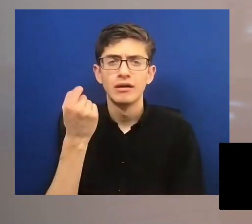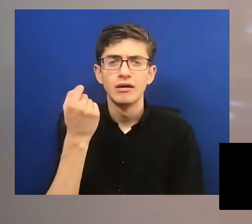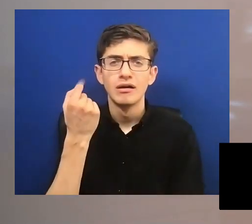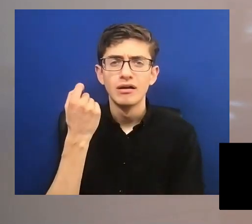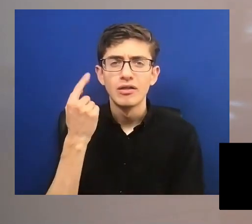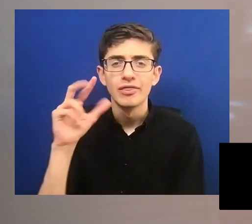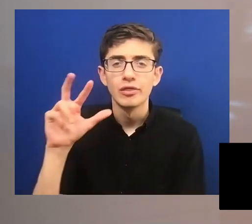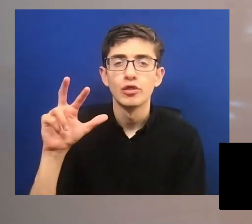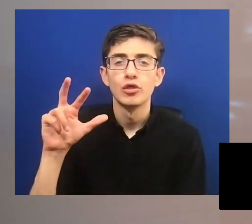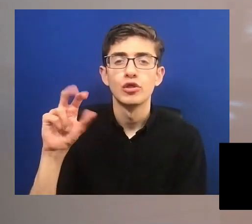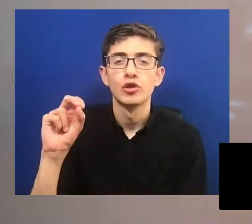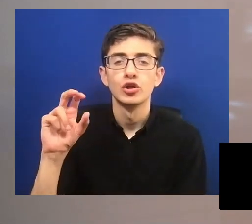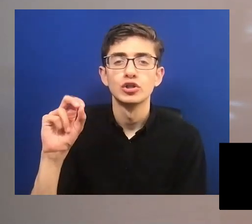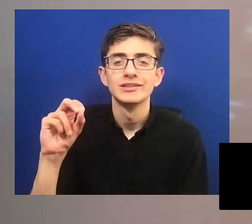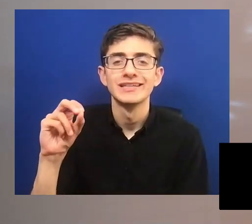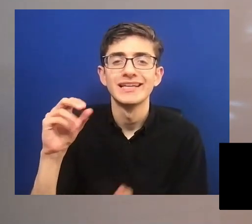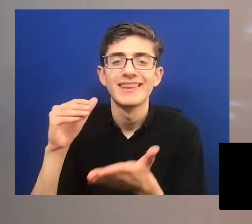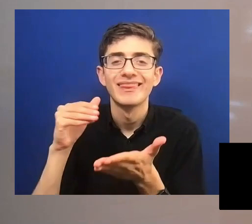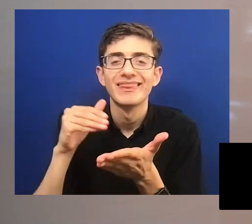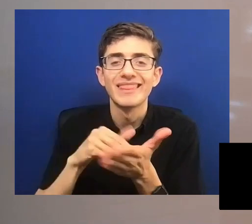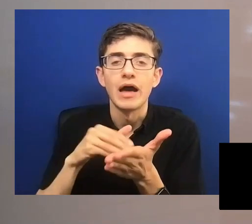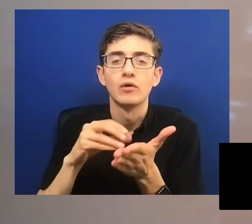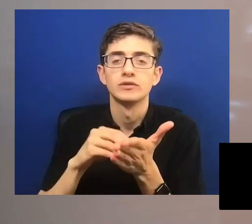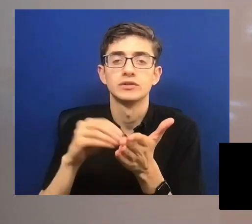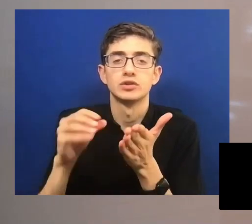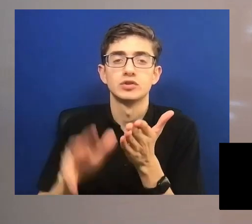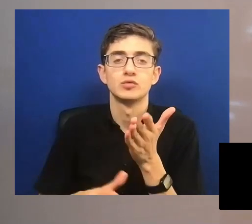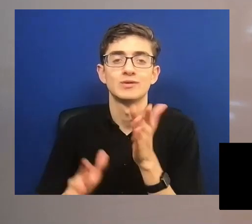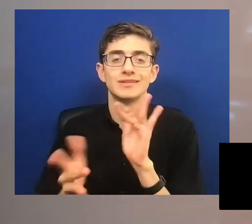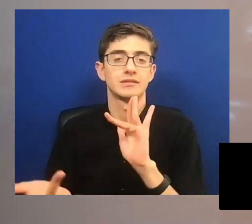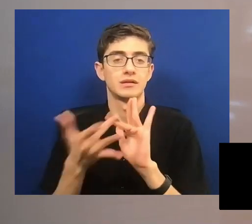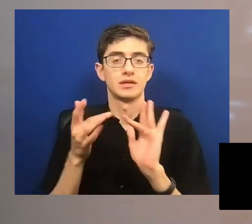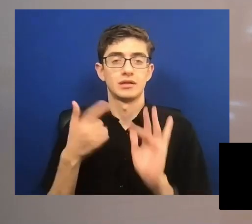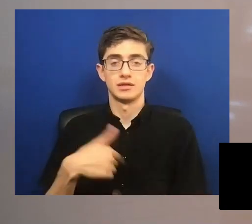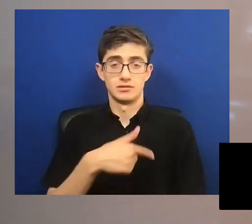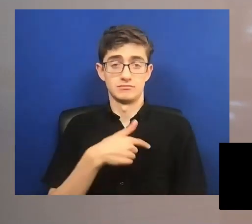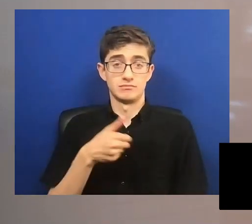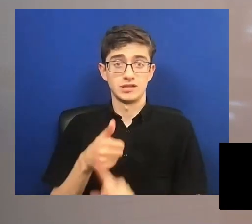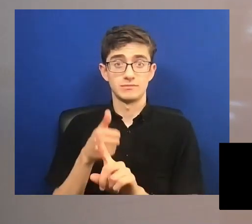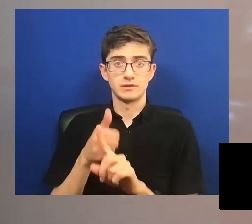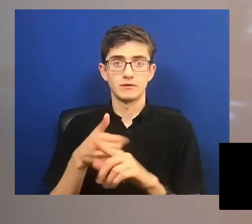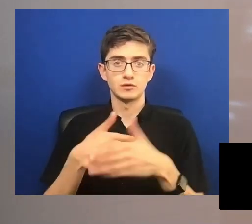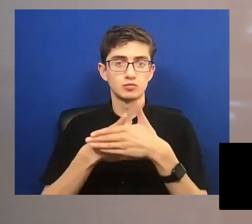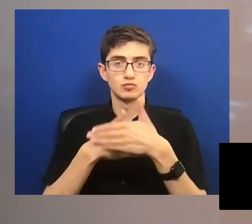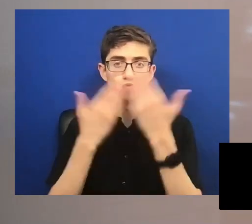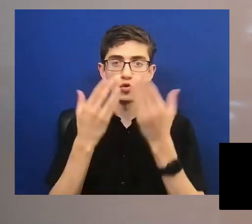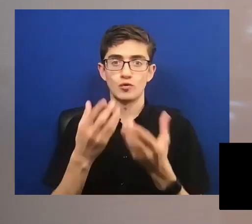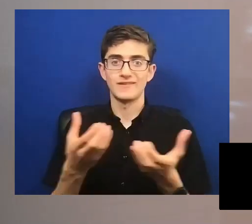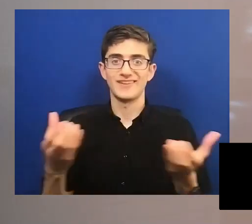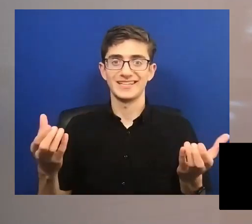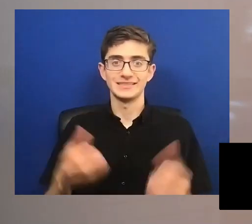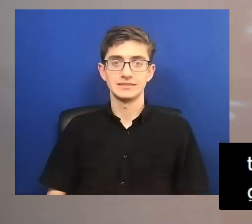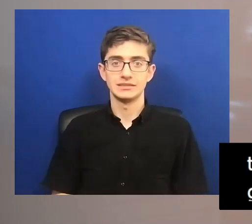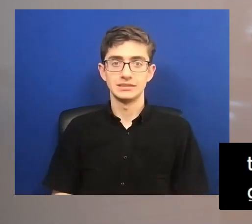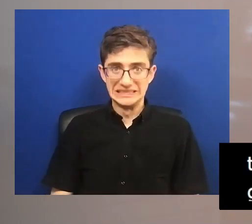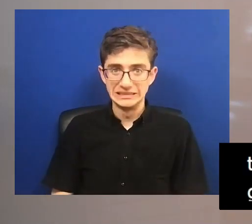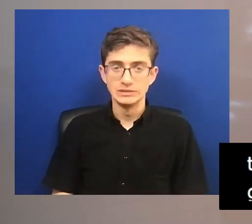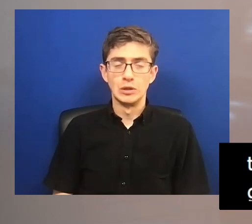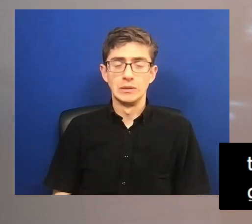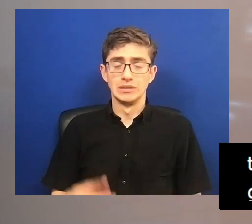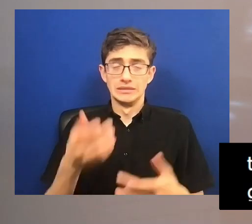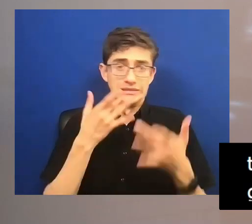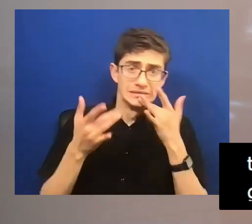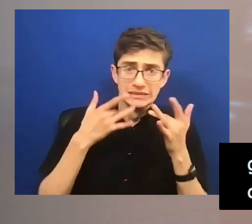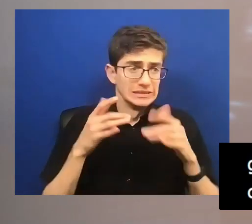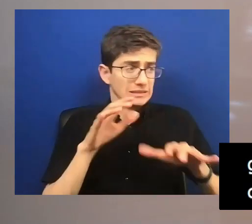30,000 students who didn't have devices. And so we scrambled to get devices into their hands.